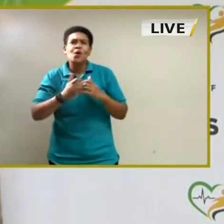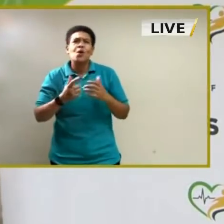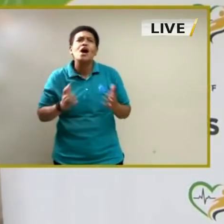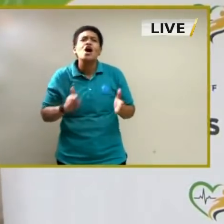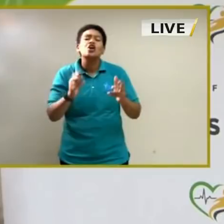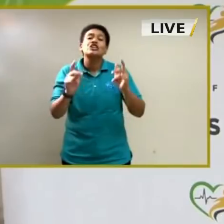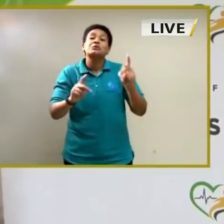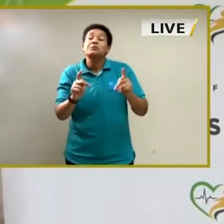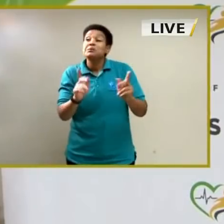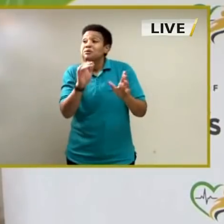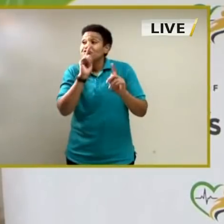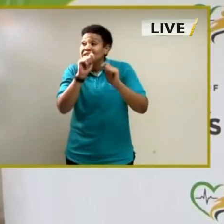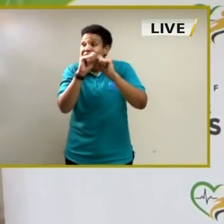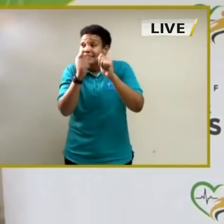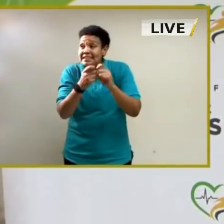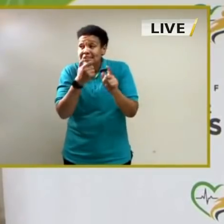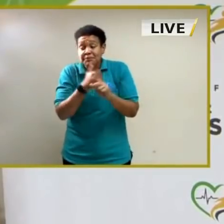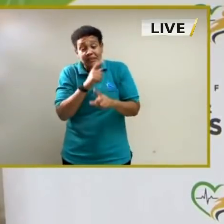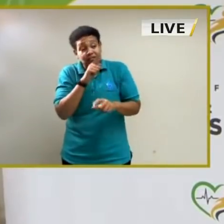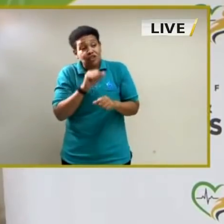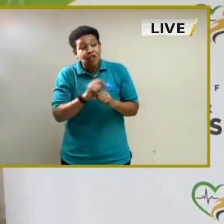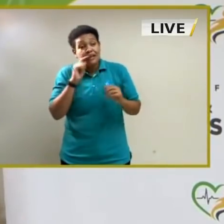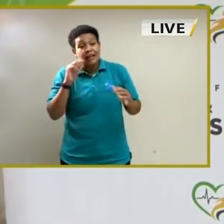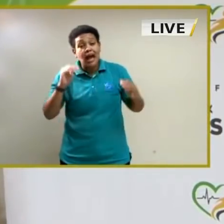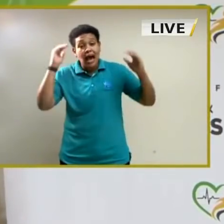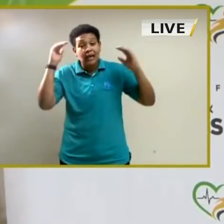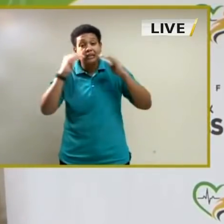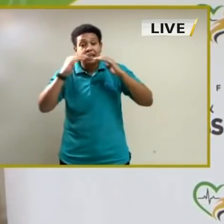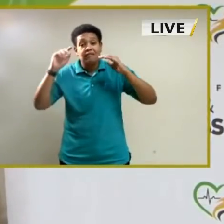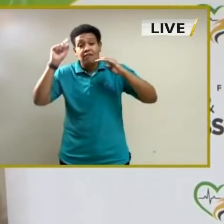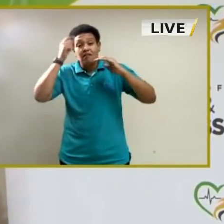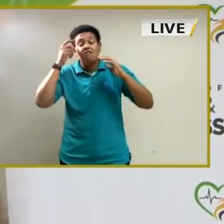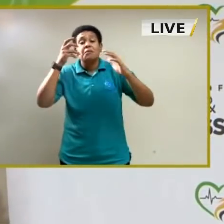as a team, and certainly at the highest level of government.